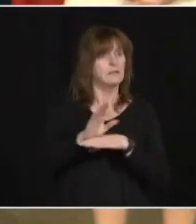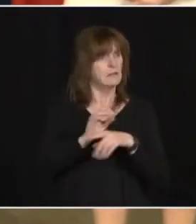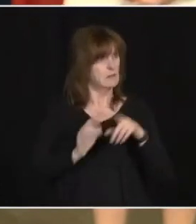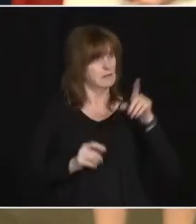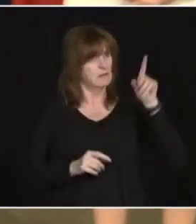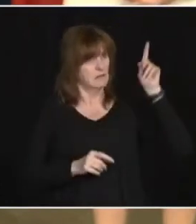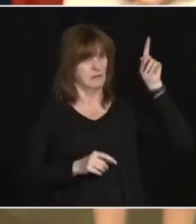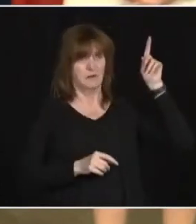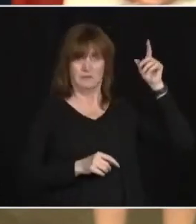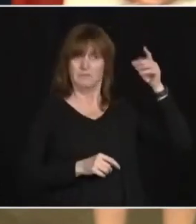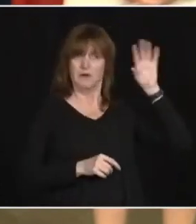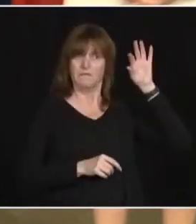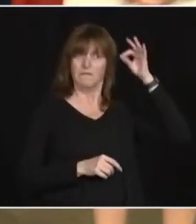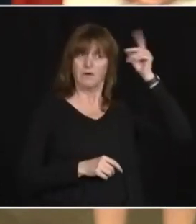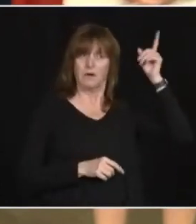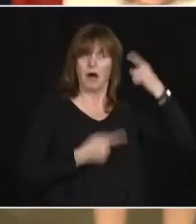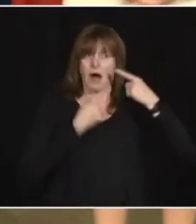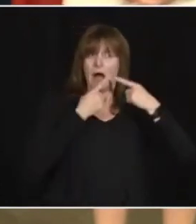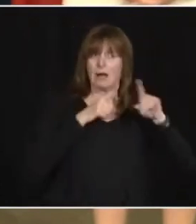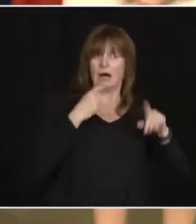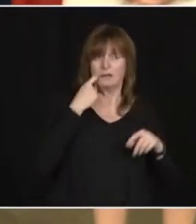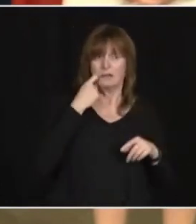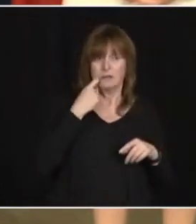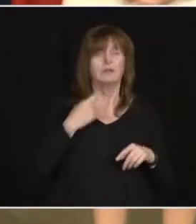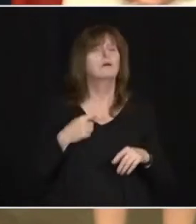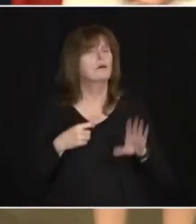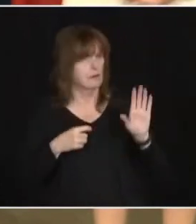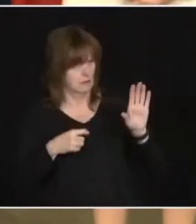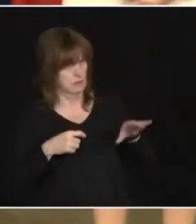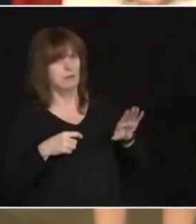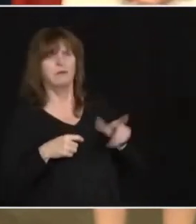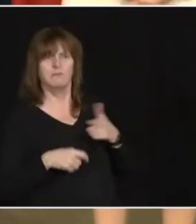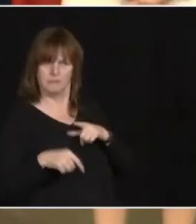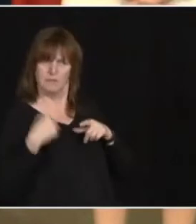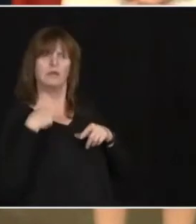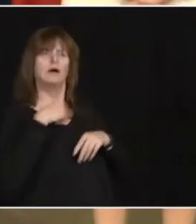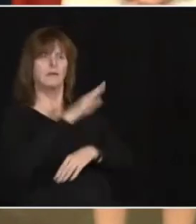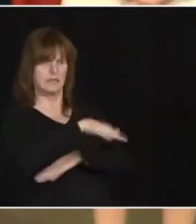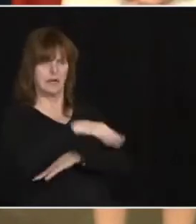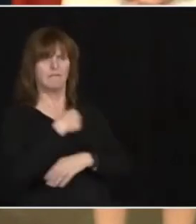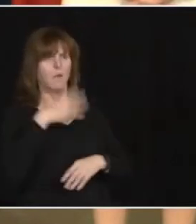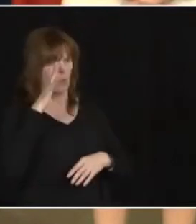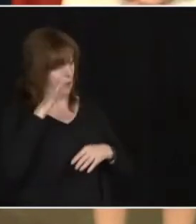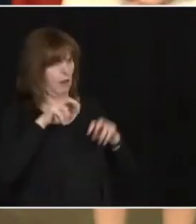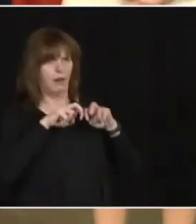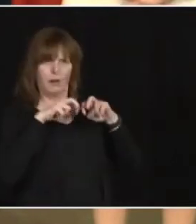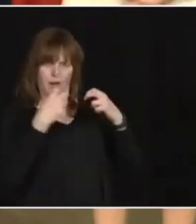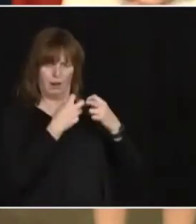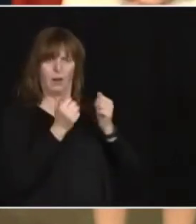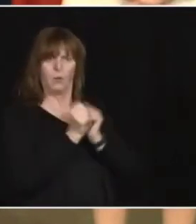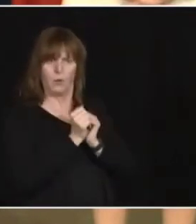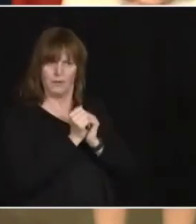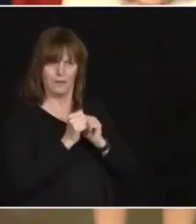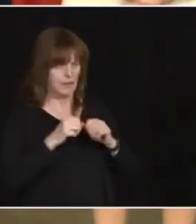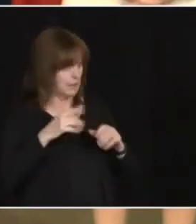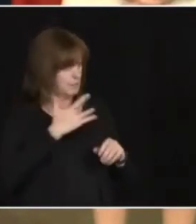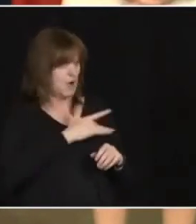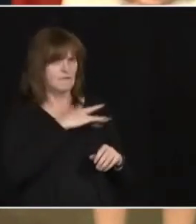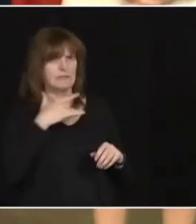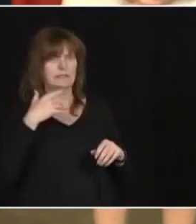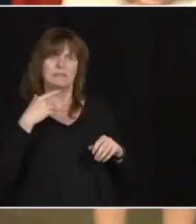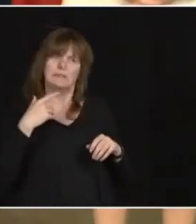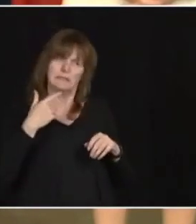this discussion to the Cabinet table after that meeting and see how we can support these folks